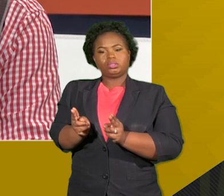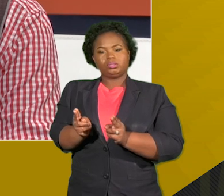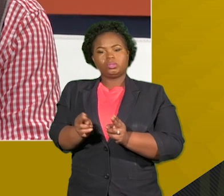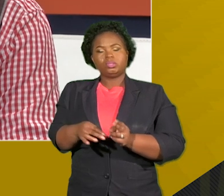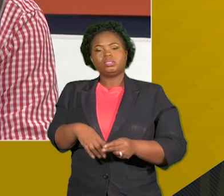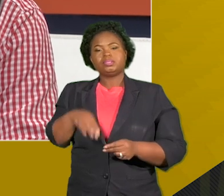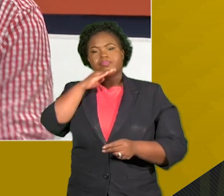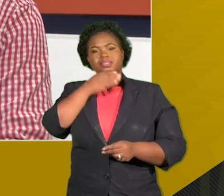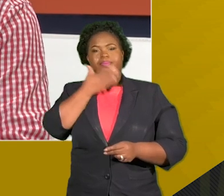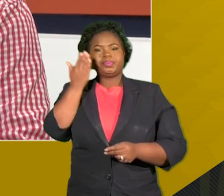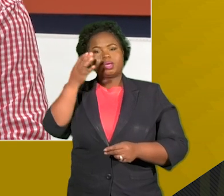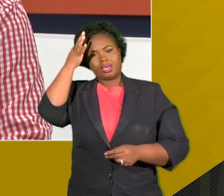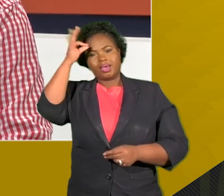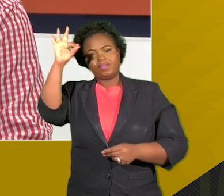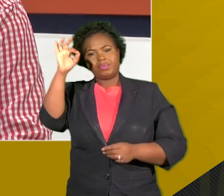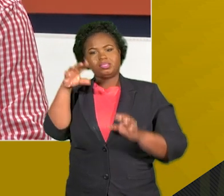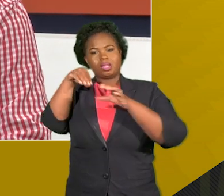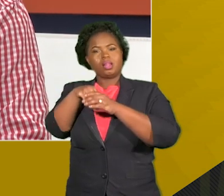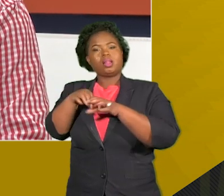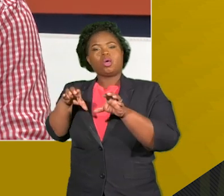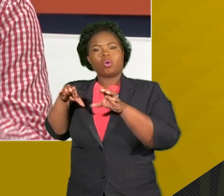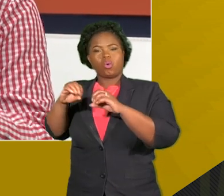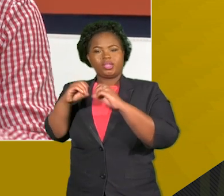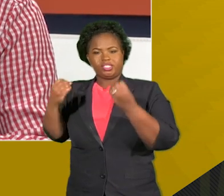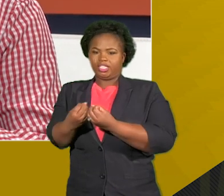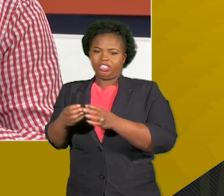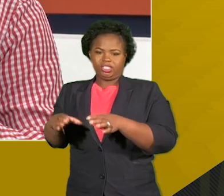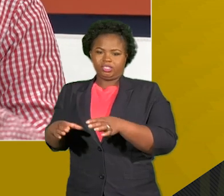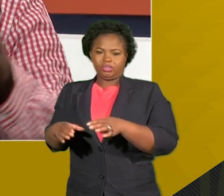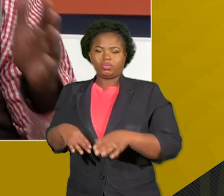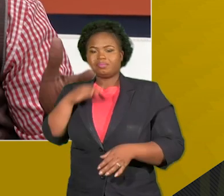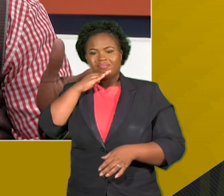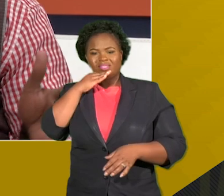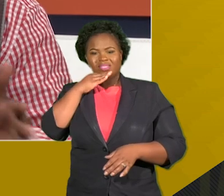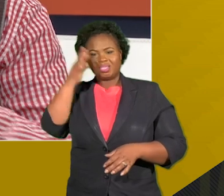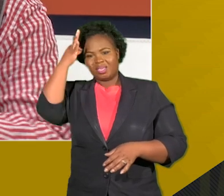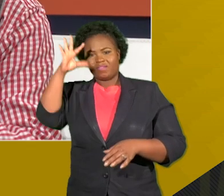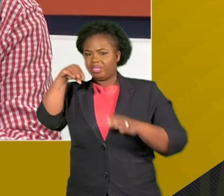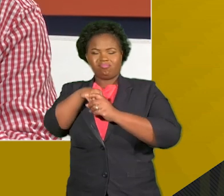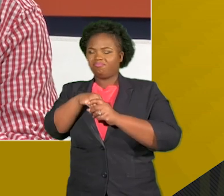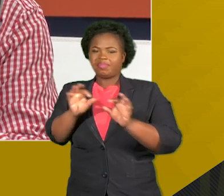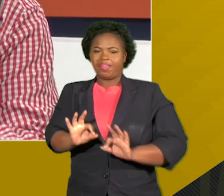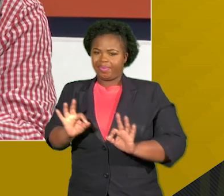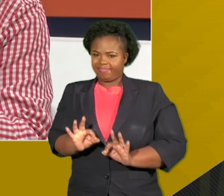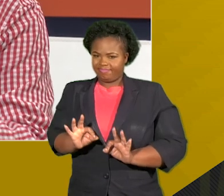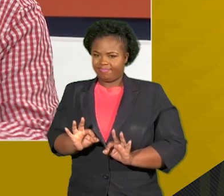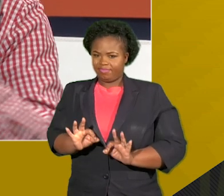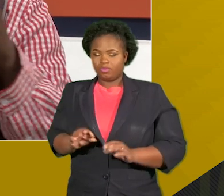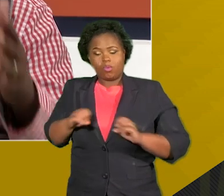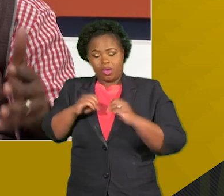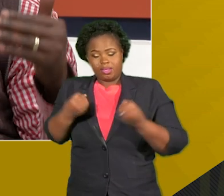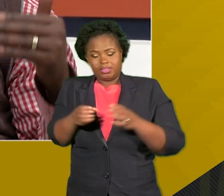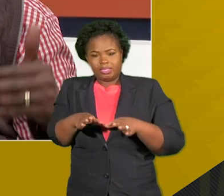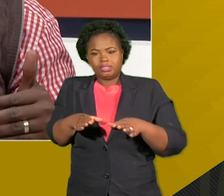I'm not. Non-governmental organization. So ngamanye amazinhlangano engekho kuhulumeni. Okay. So it is an organization